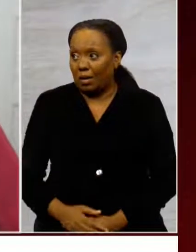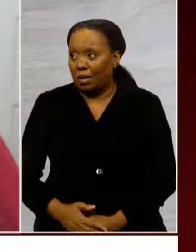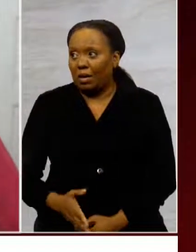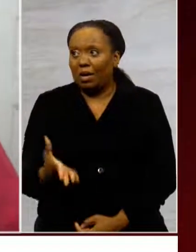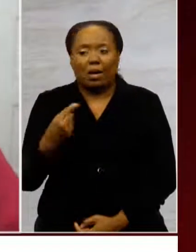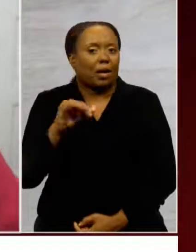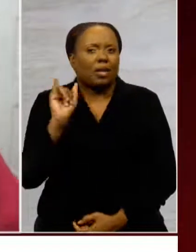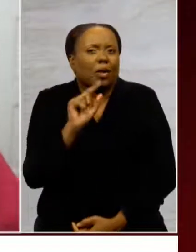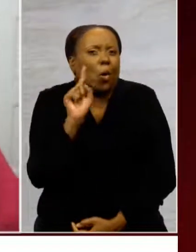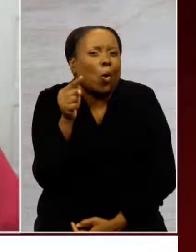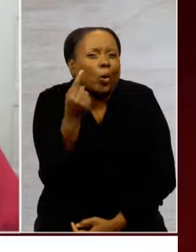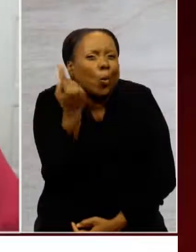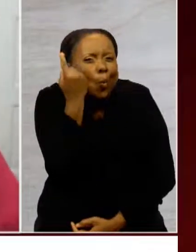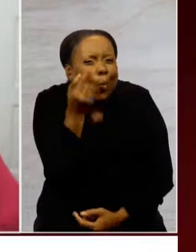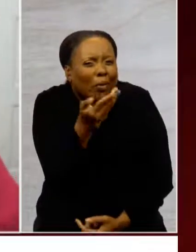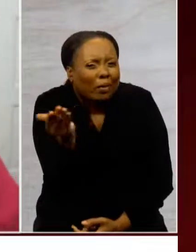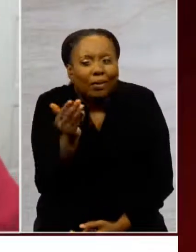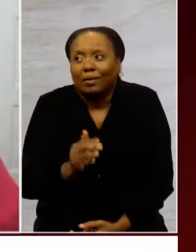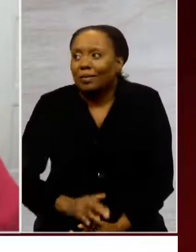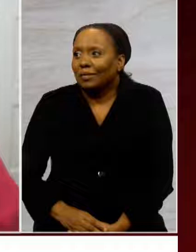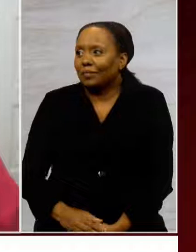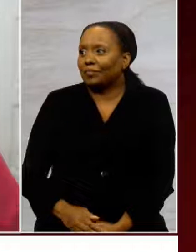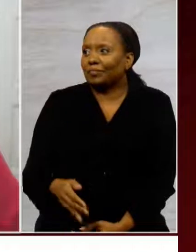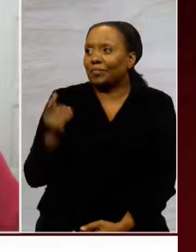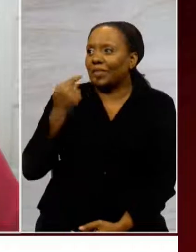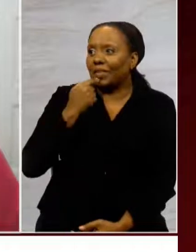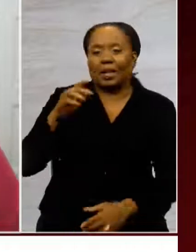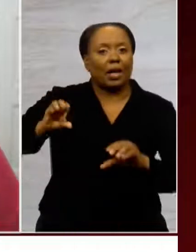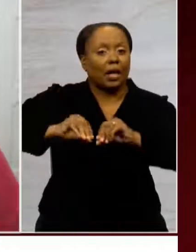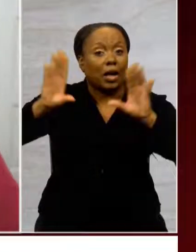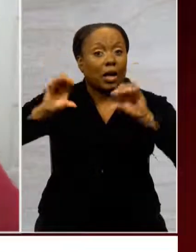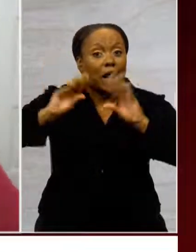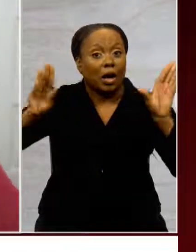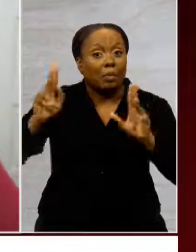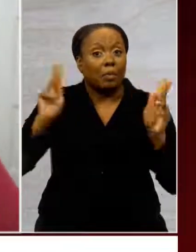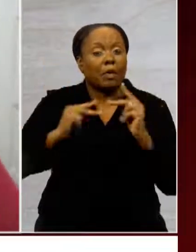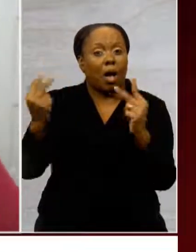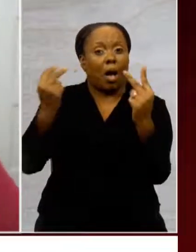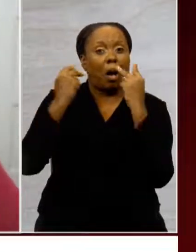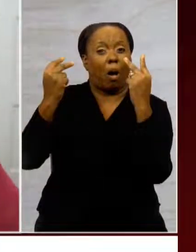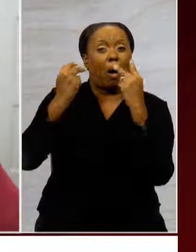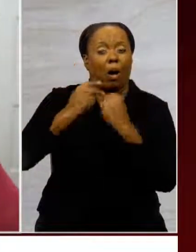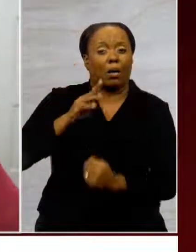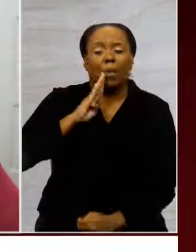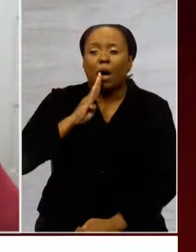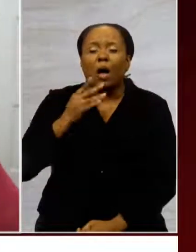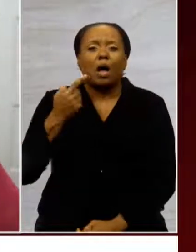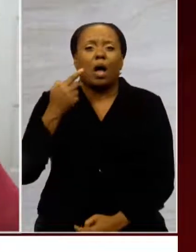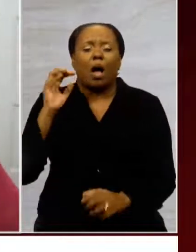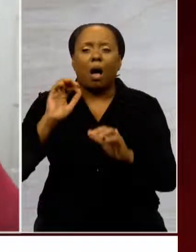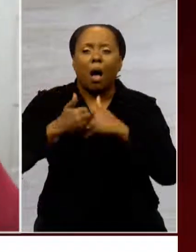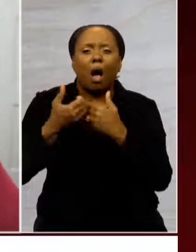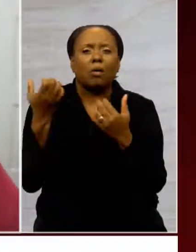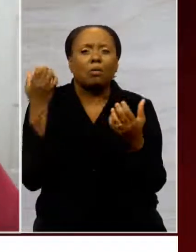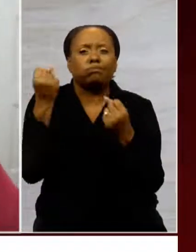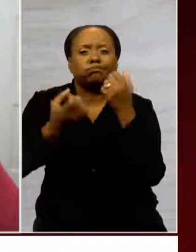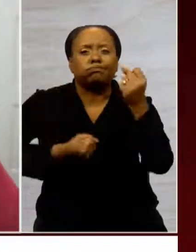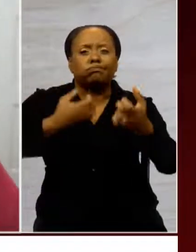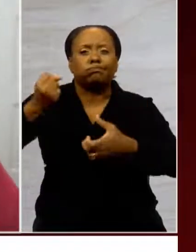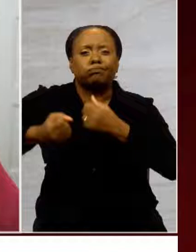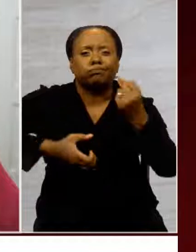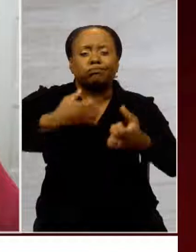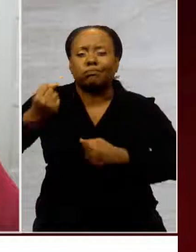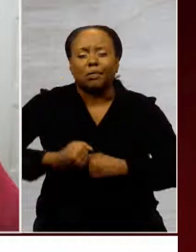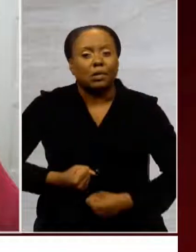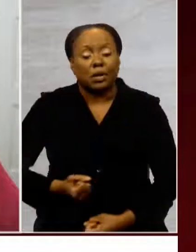the surface. yeah, what you mentioned there is very clear. You can see Bonnie, the gestures, the impressions. It would be